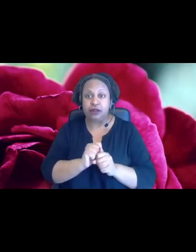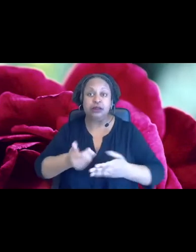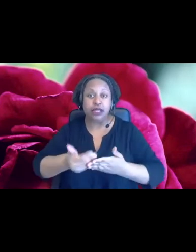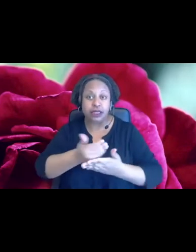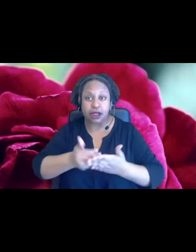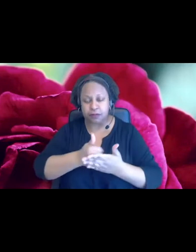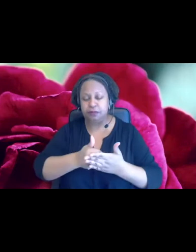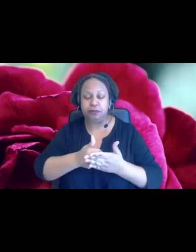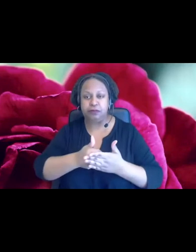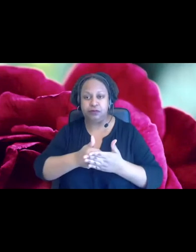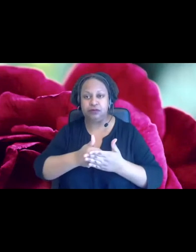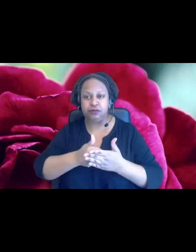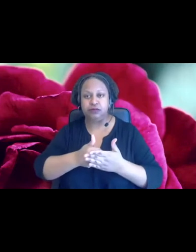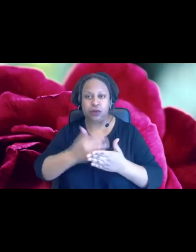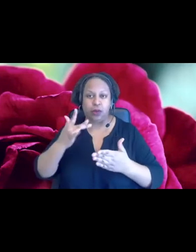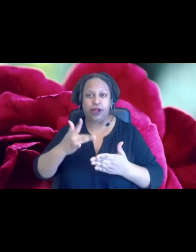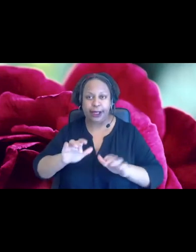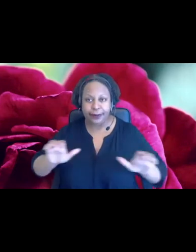all derives from your efforts as